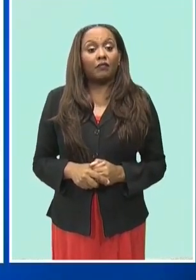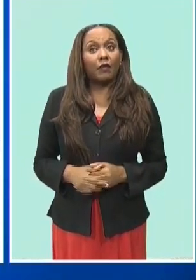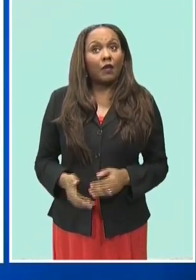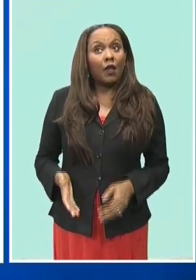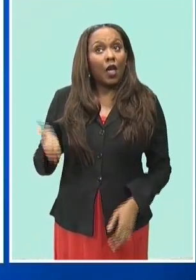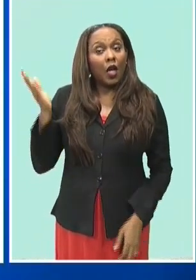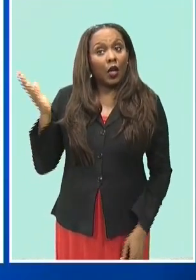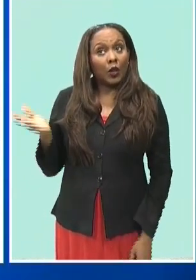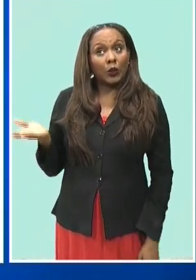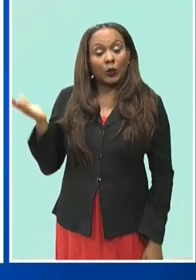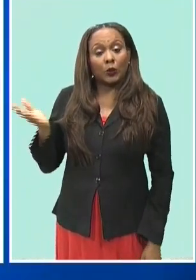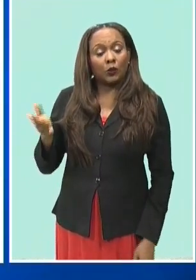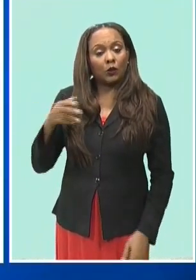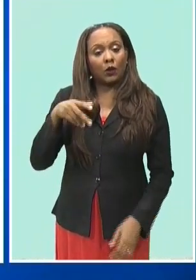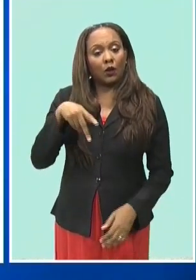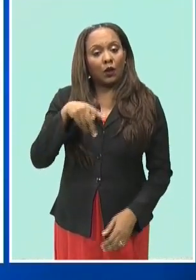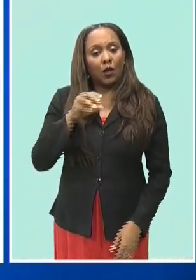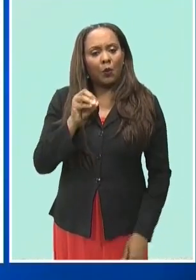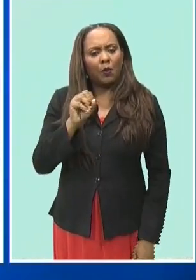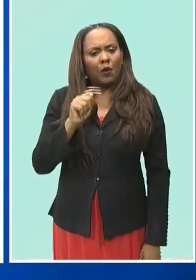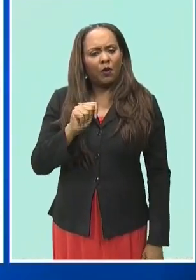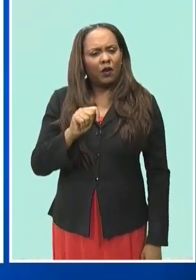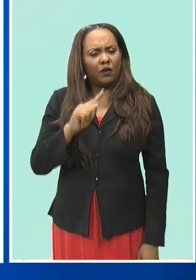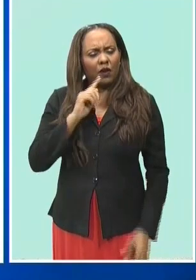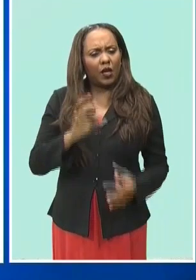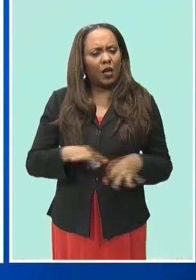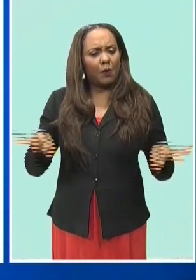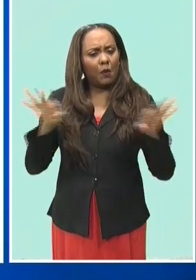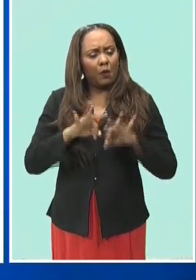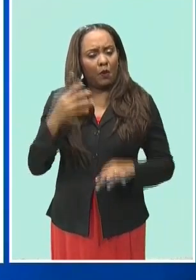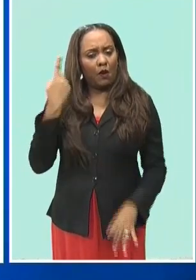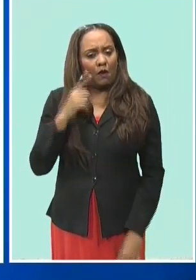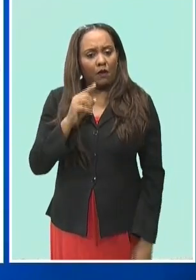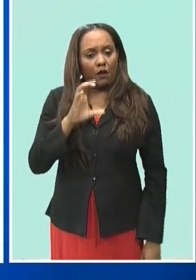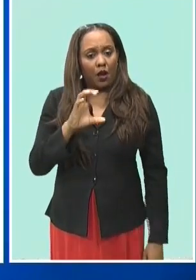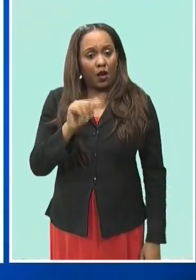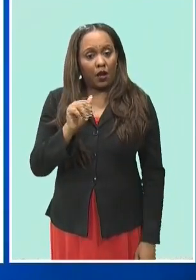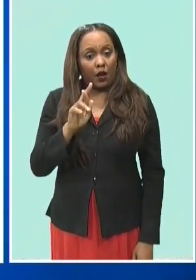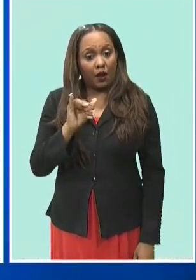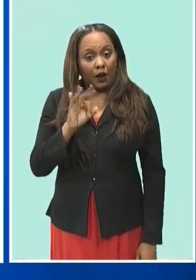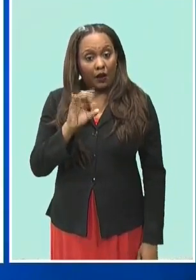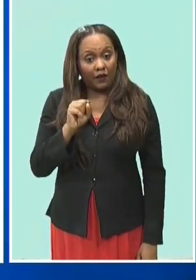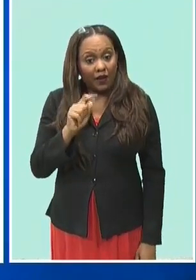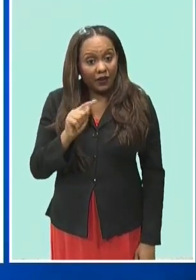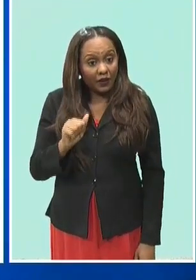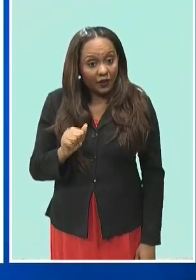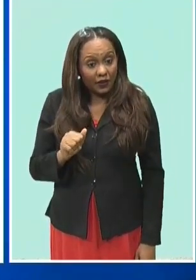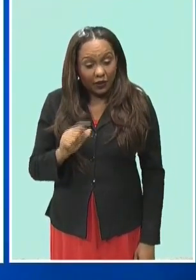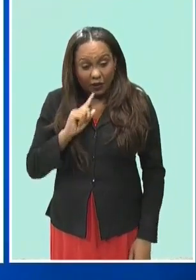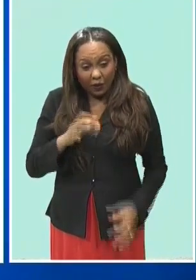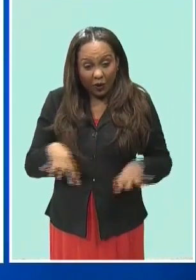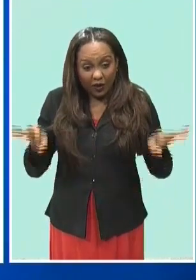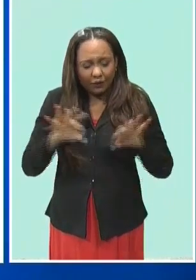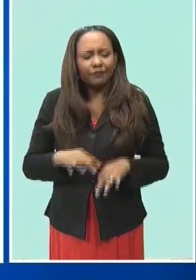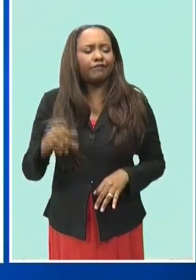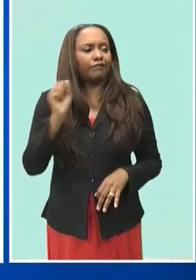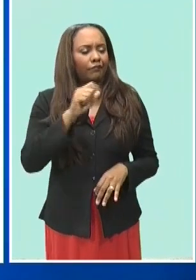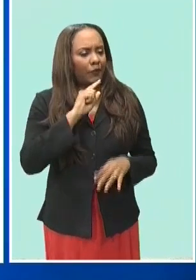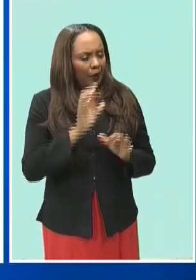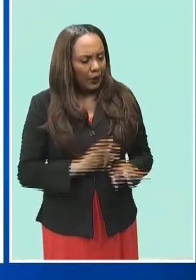how important are the literary arts to CariFesta, especially in terms of exposure? Very, very important, because